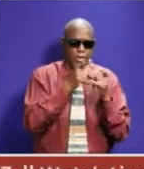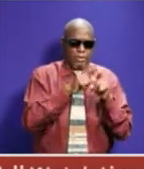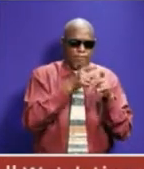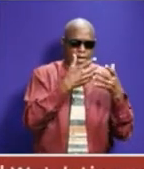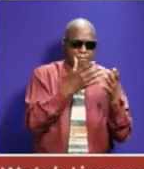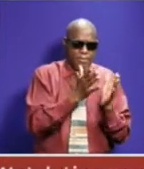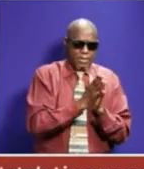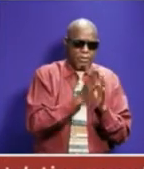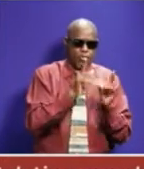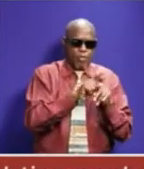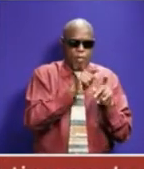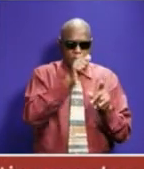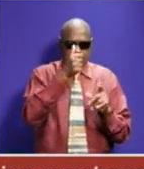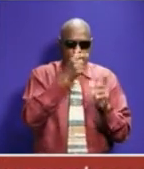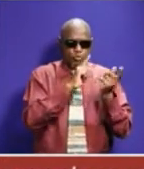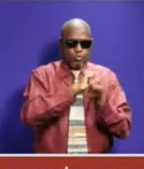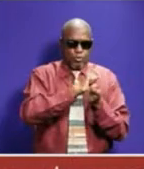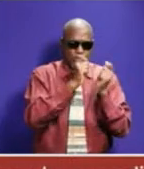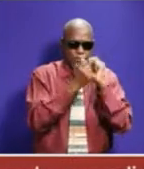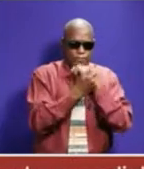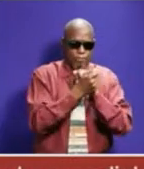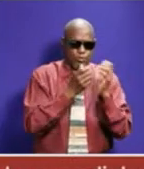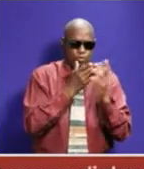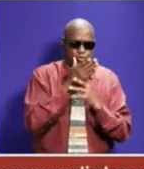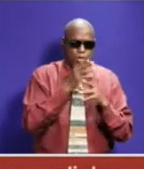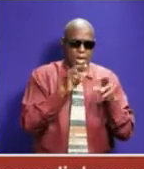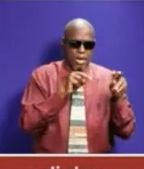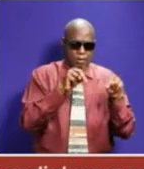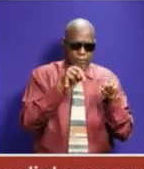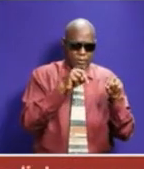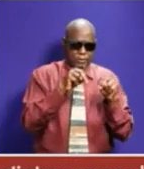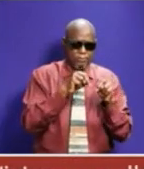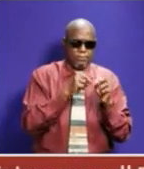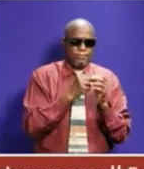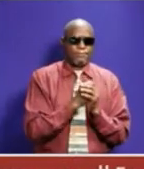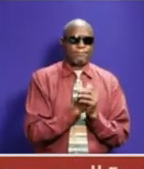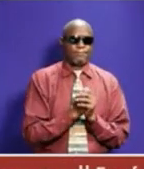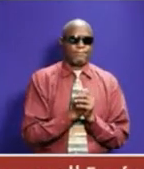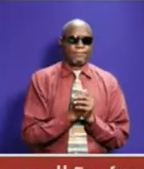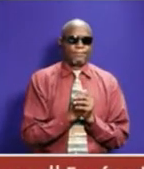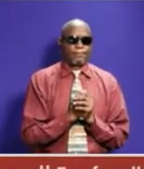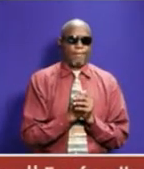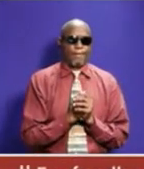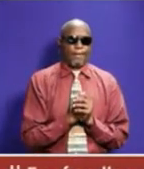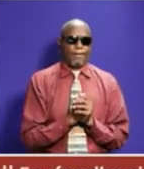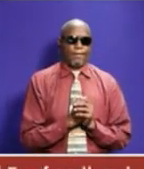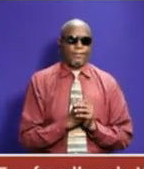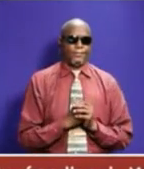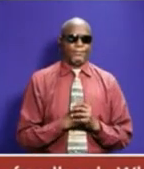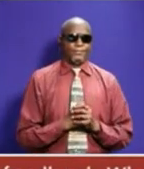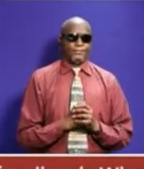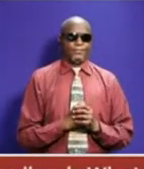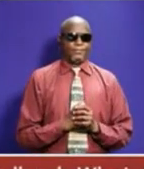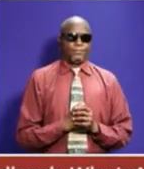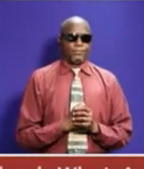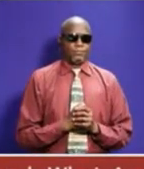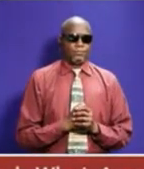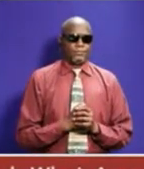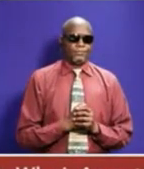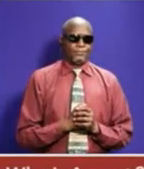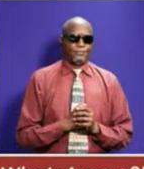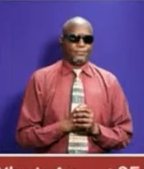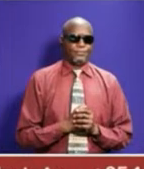and others being transformed through governance. Reporting for Hope TV Newswatch, my name is Nelias